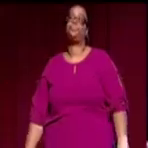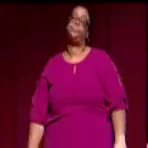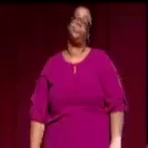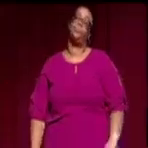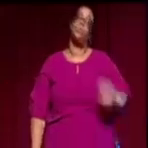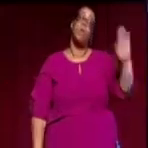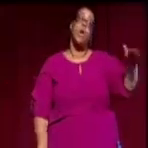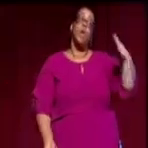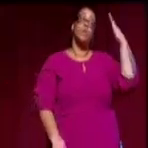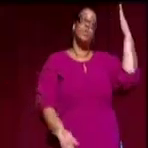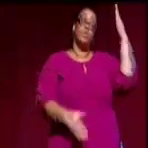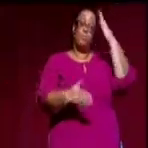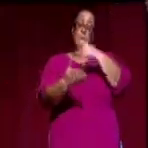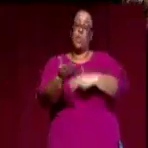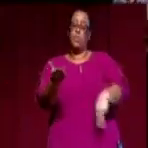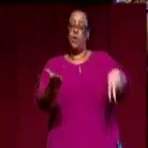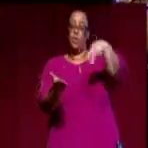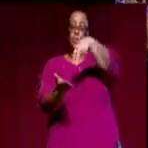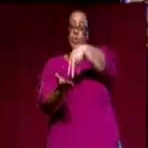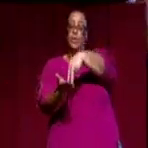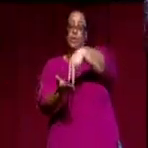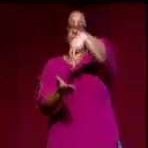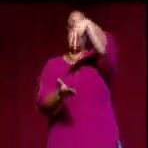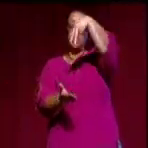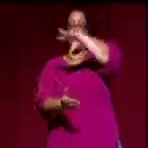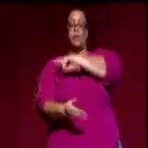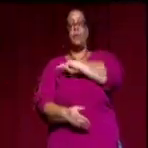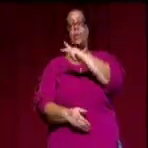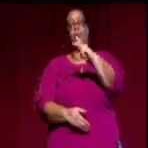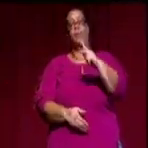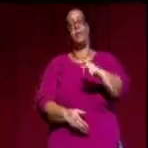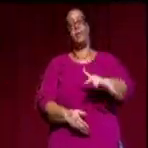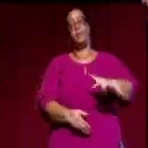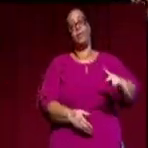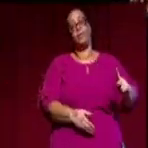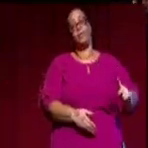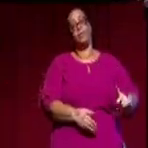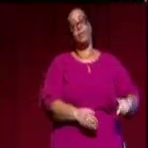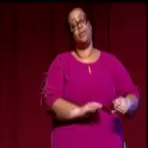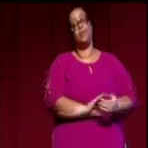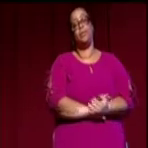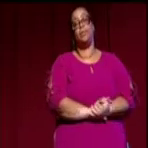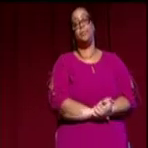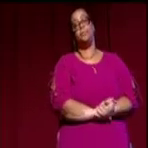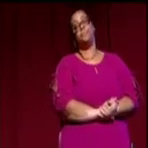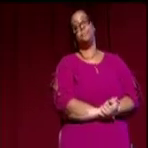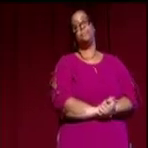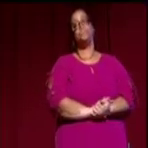You are the risen King. You are the risen King. Hey,